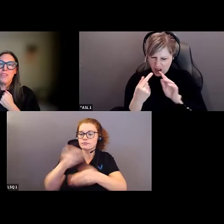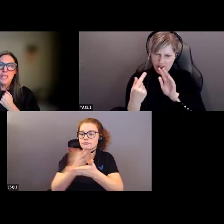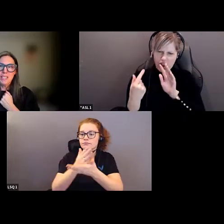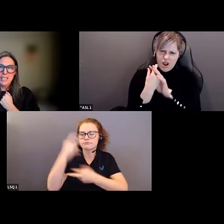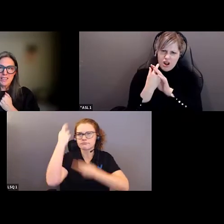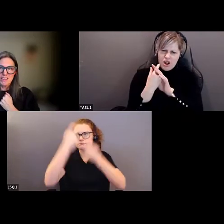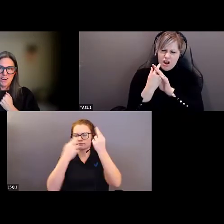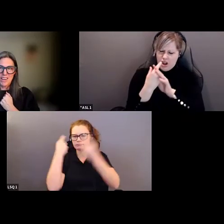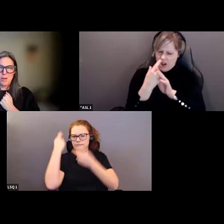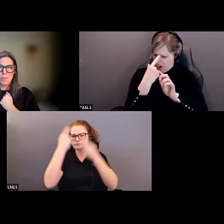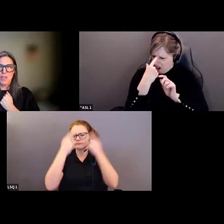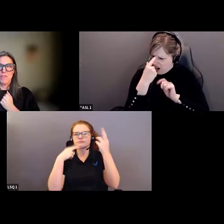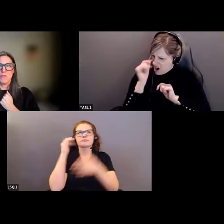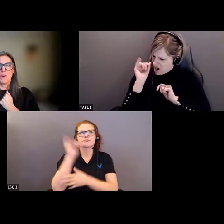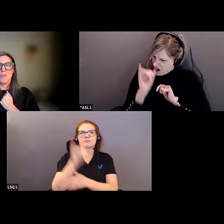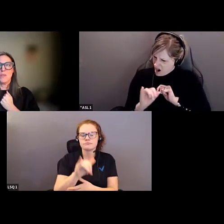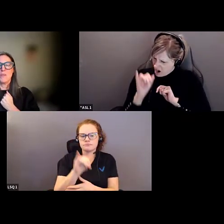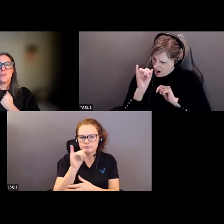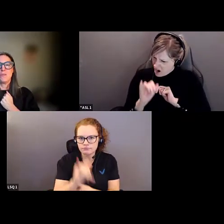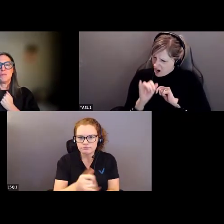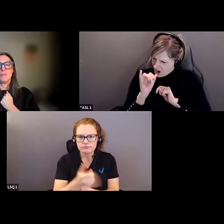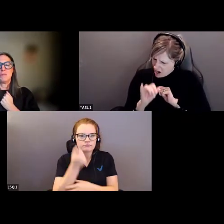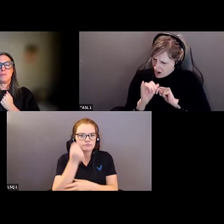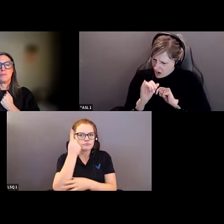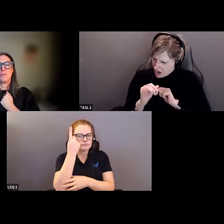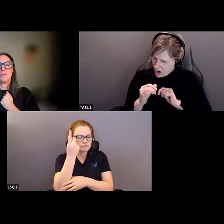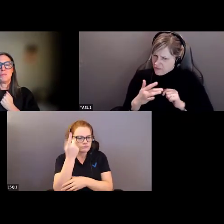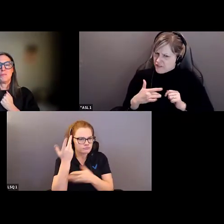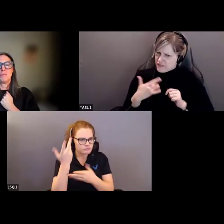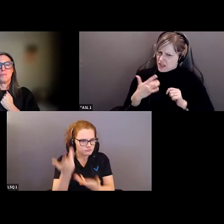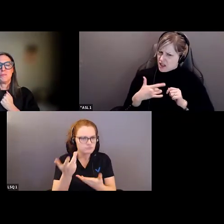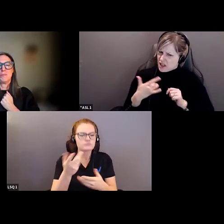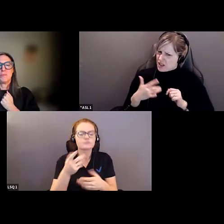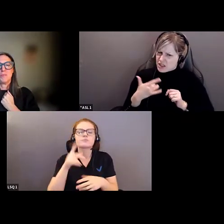What feelings are happening for you?